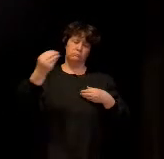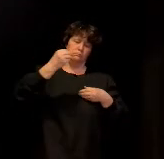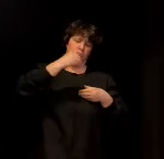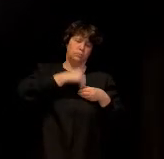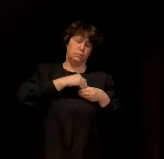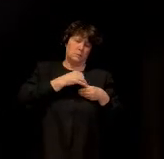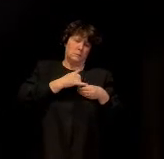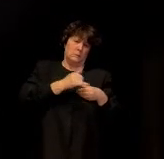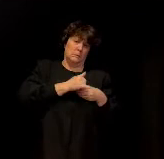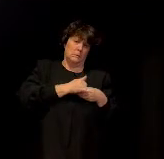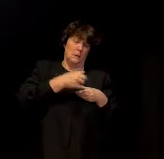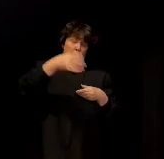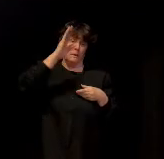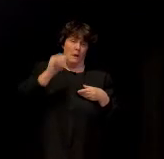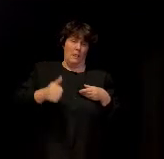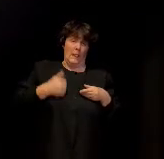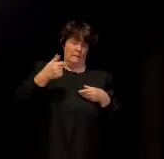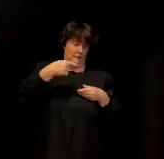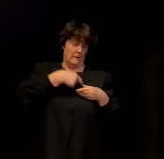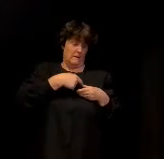that God lives in me,